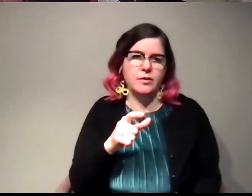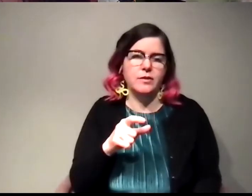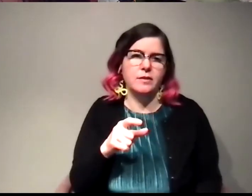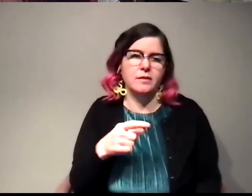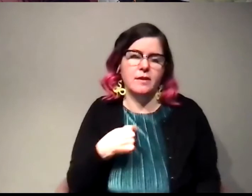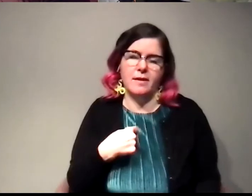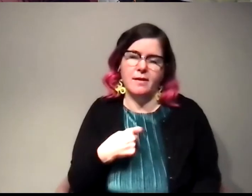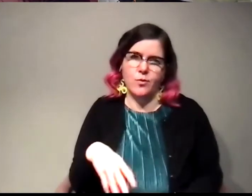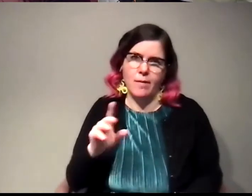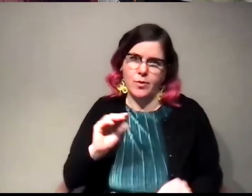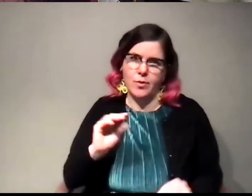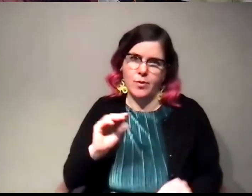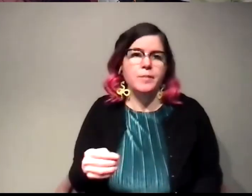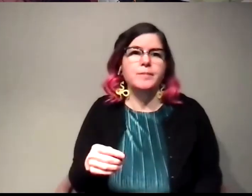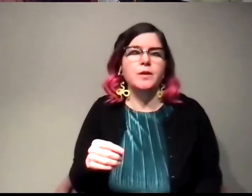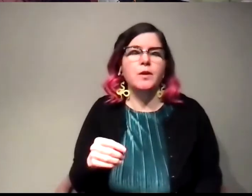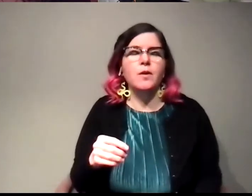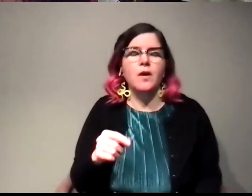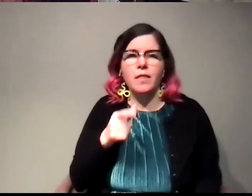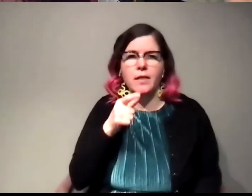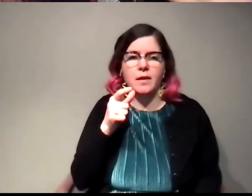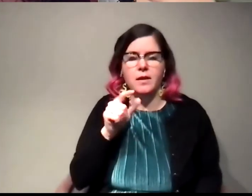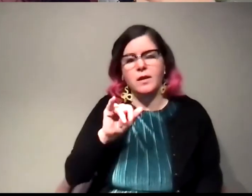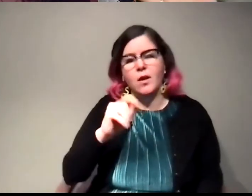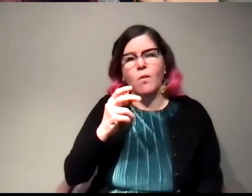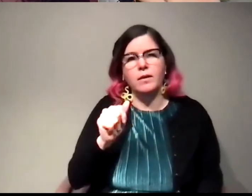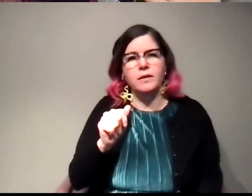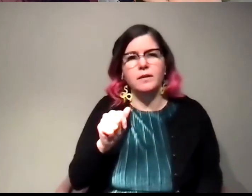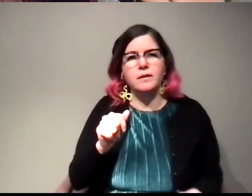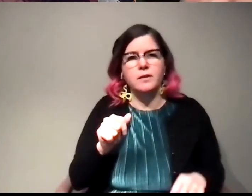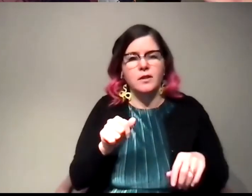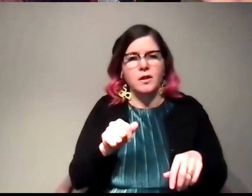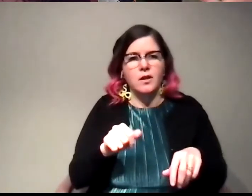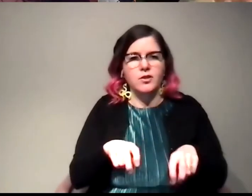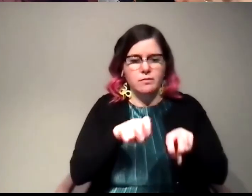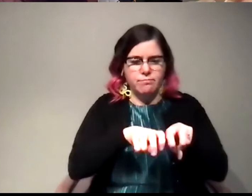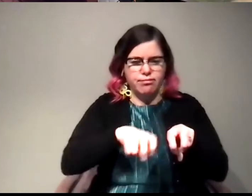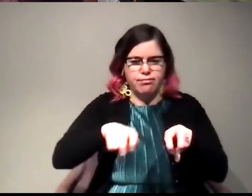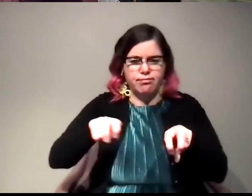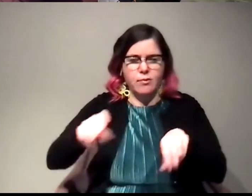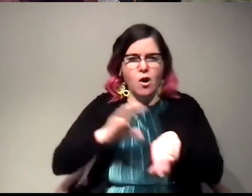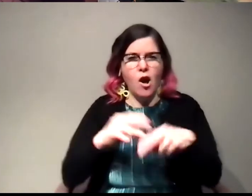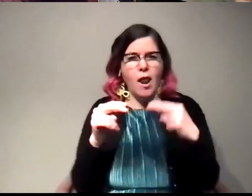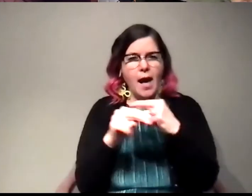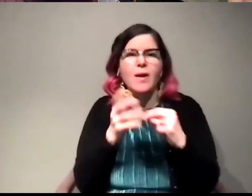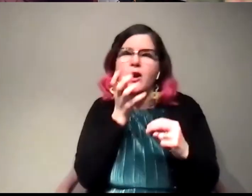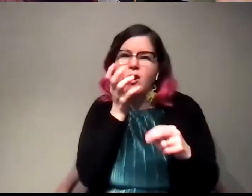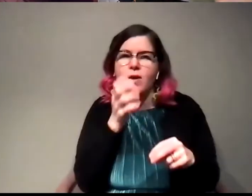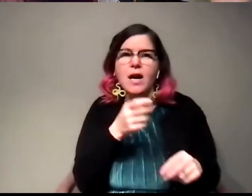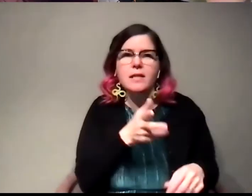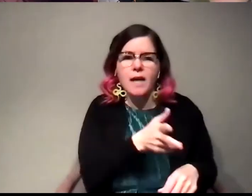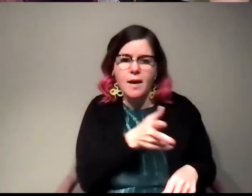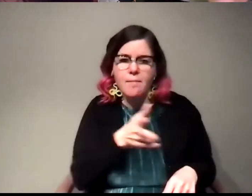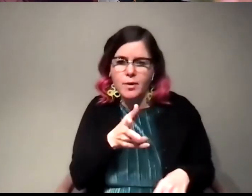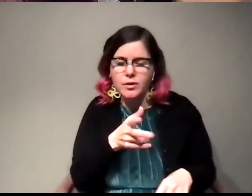And they were all the lizards, or the iguanas specifically, were lined up against, like, on the side of the highway and, like, the grass. And I pulled over just because I